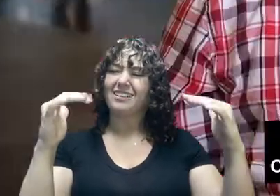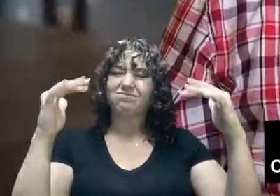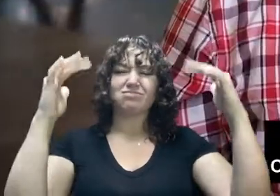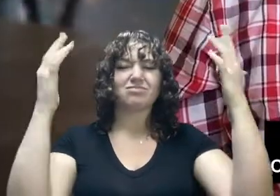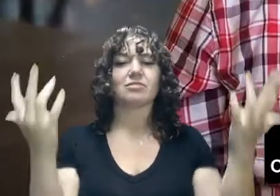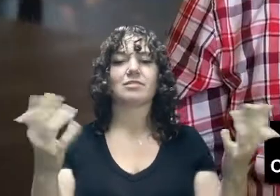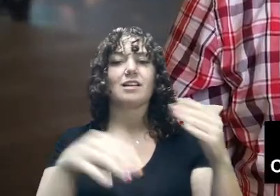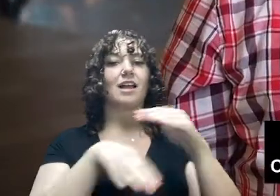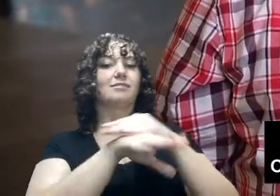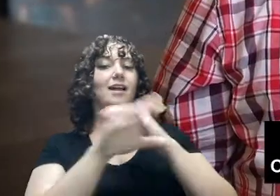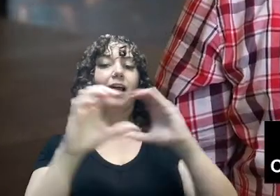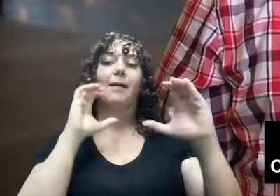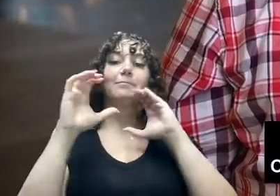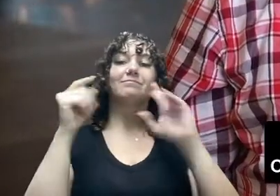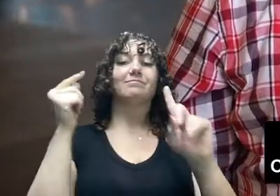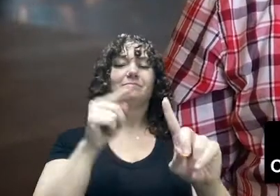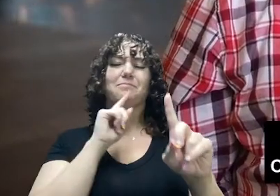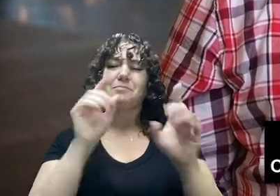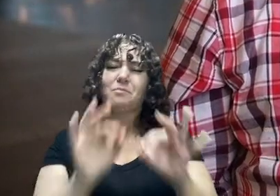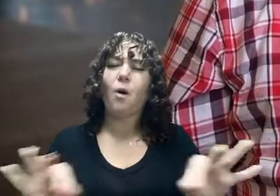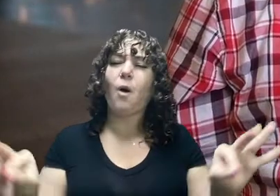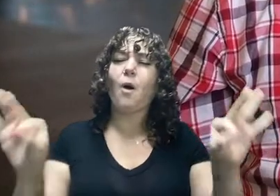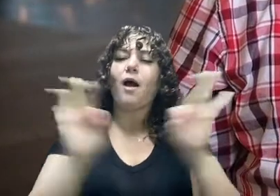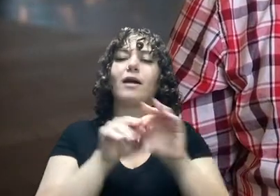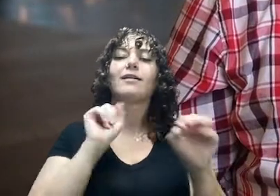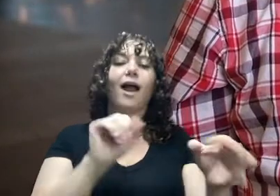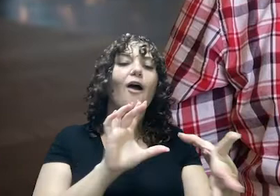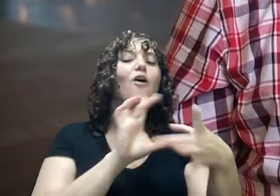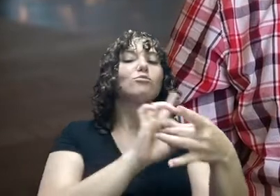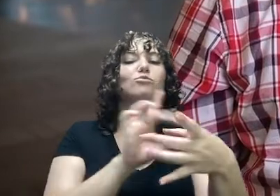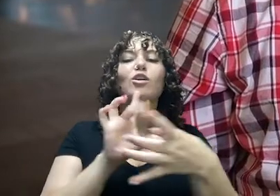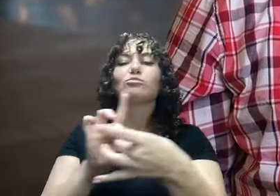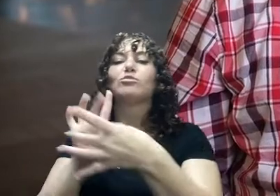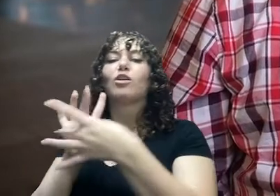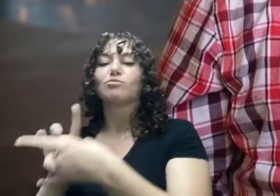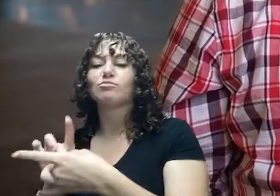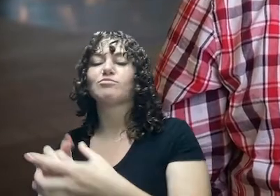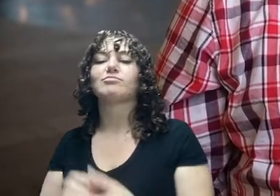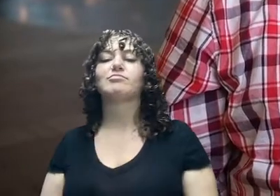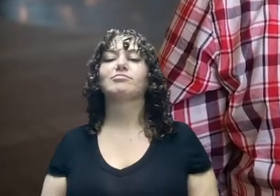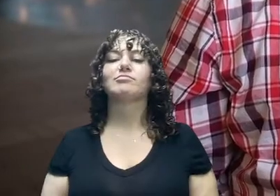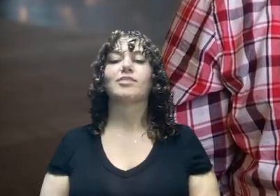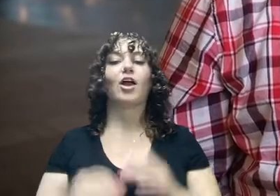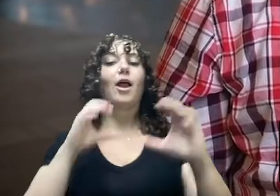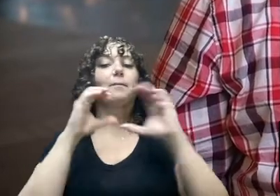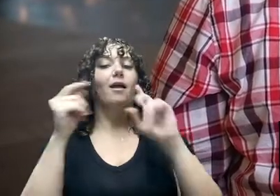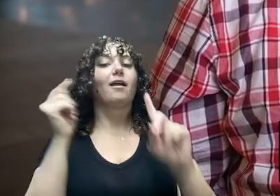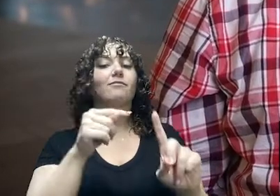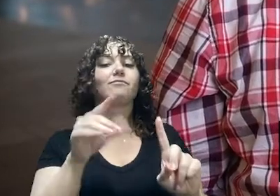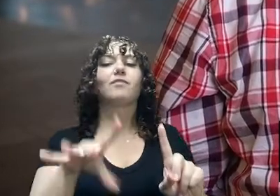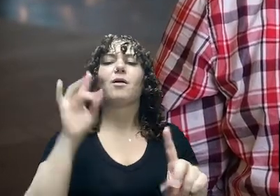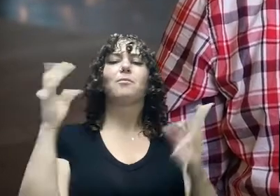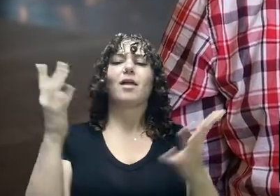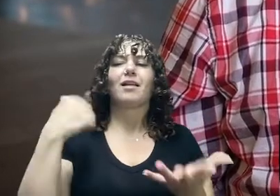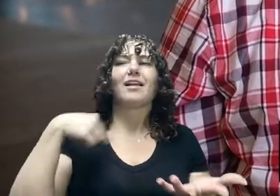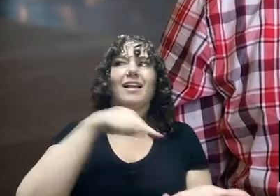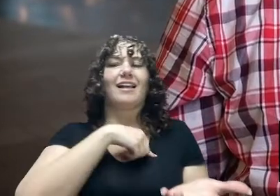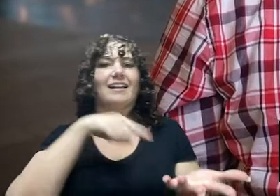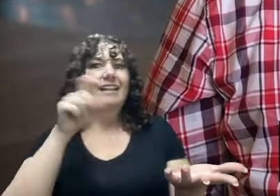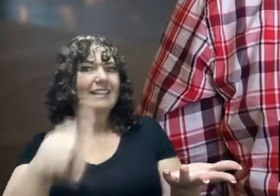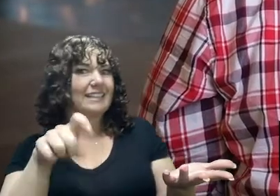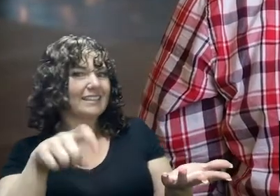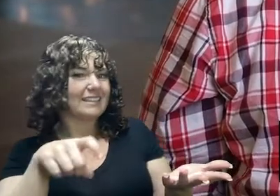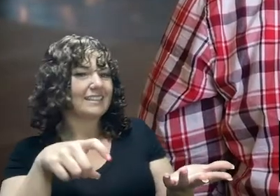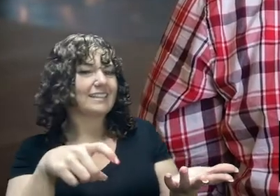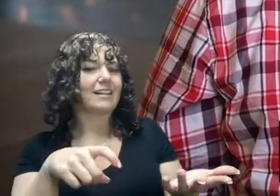ground up, but in terms of communication accessibility, what's really important is to be able to connect with the community and